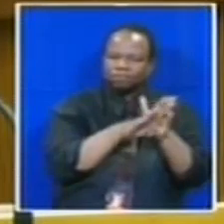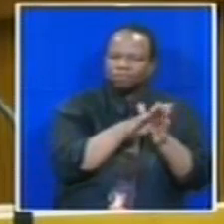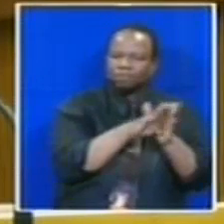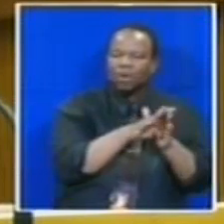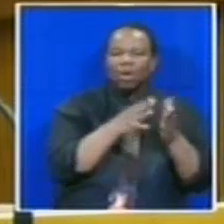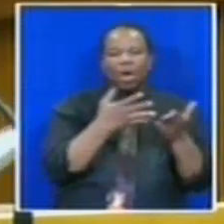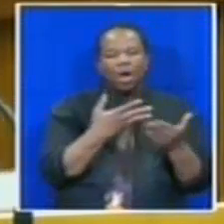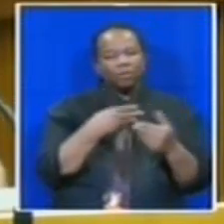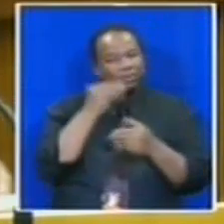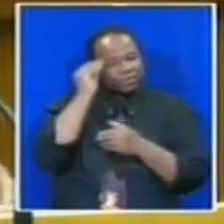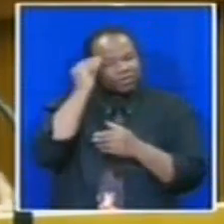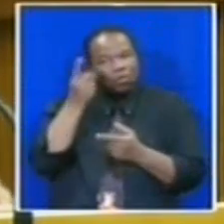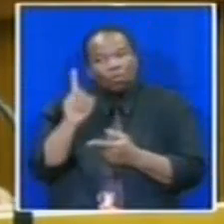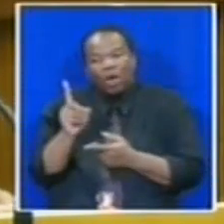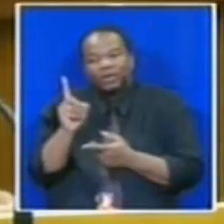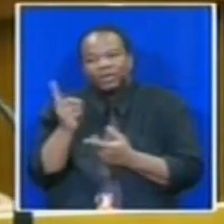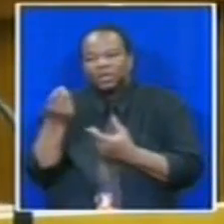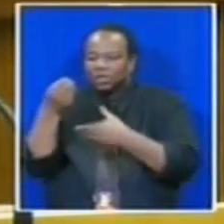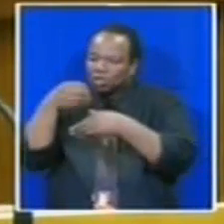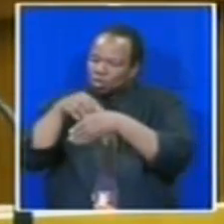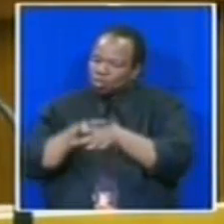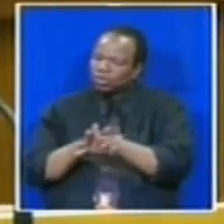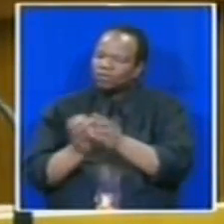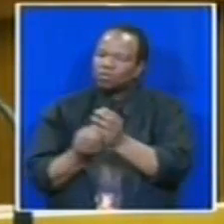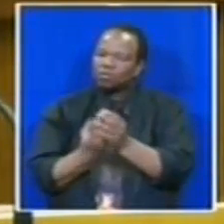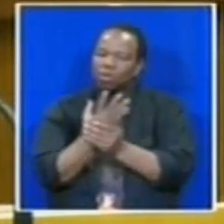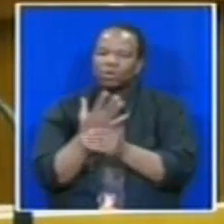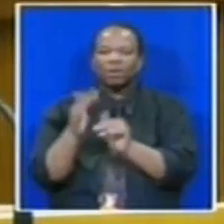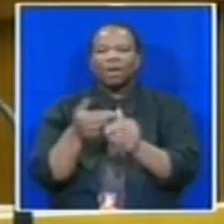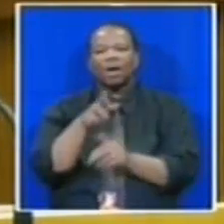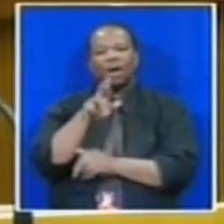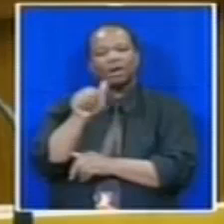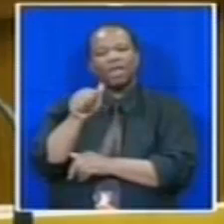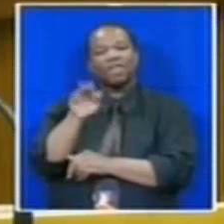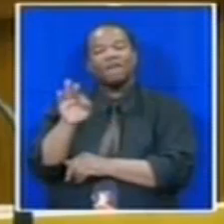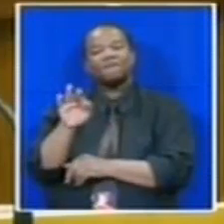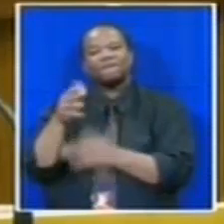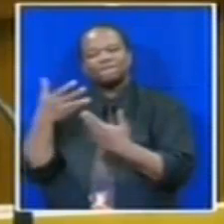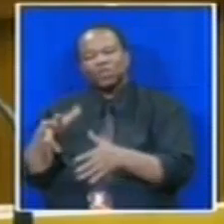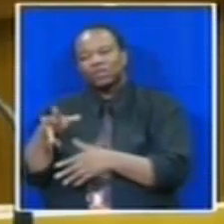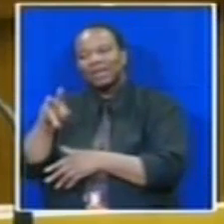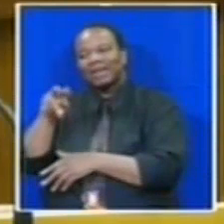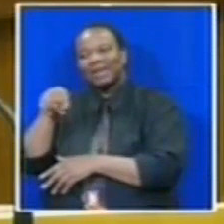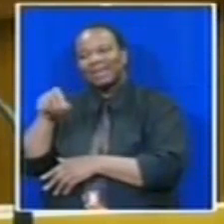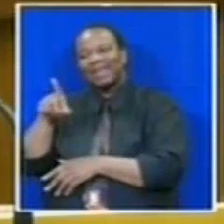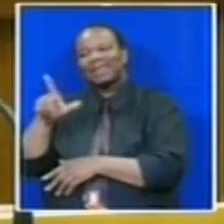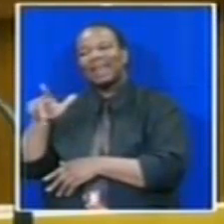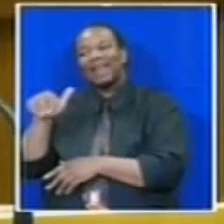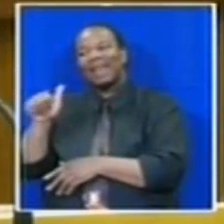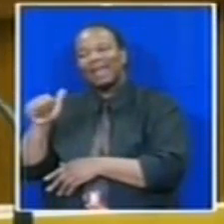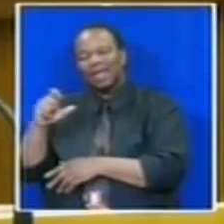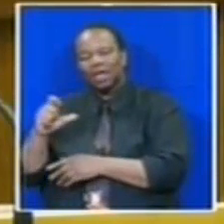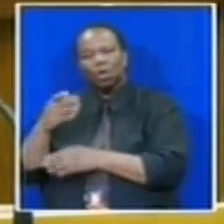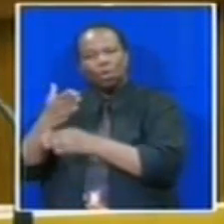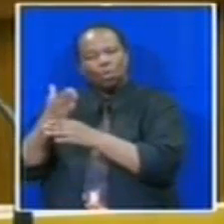interest of inclusive growth. In respect of the Road Accident Fund, NEDLAC has completed its work on the proposed Road Accident